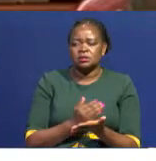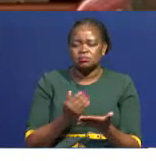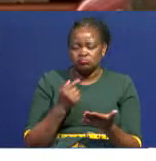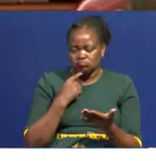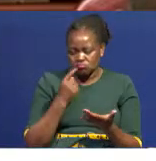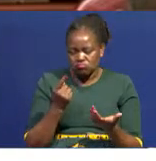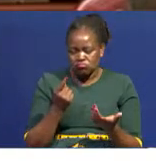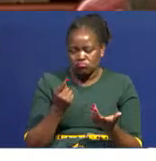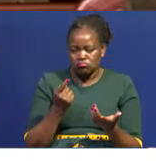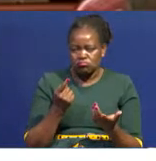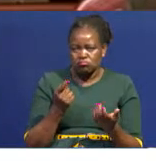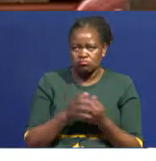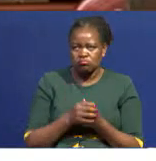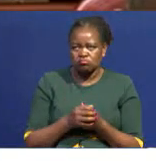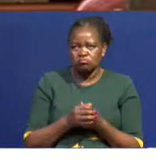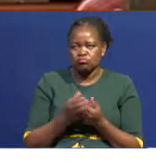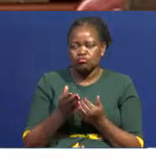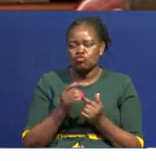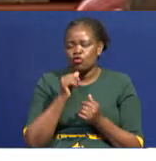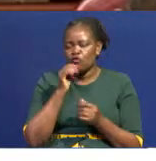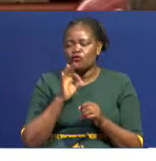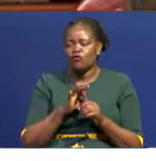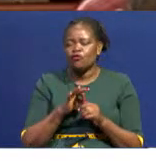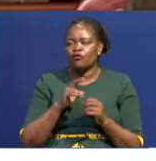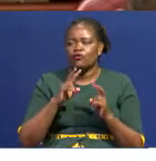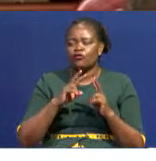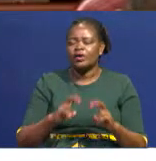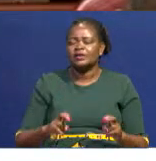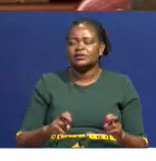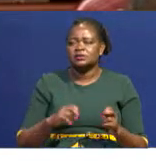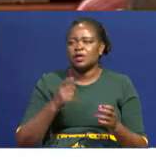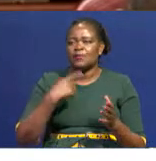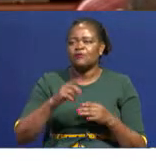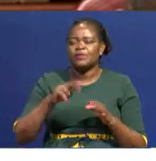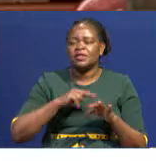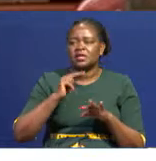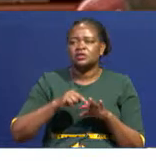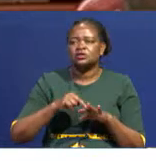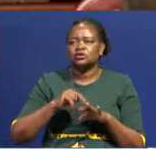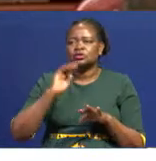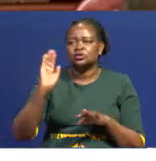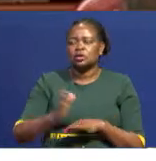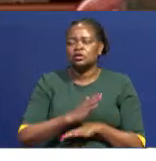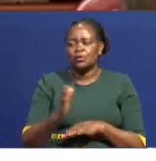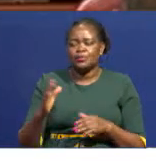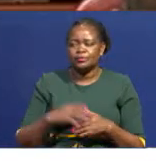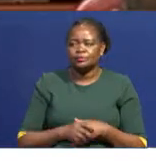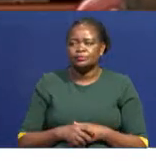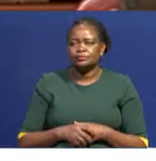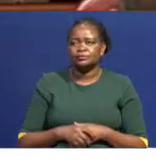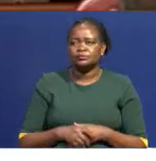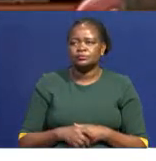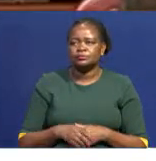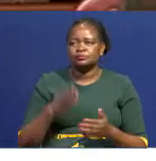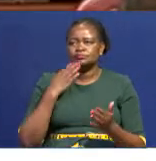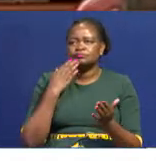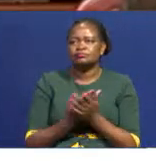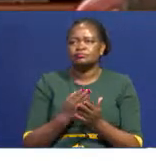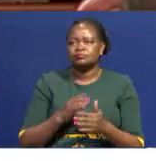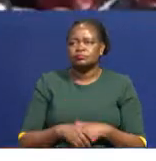Consuls General not vetted for their vetting and approval by the National Assembly. Thank